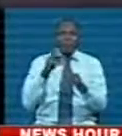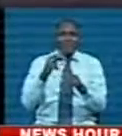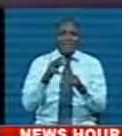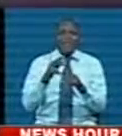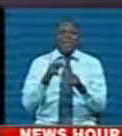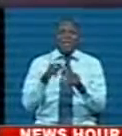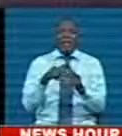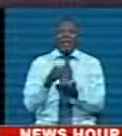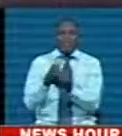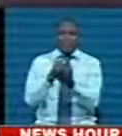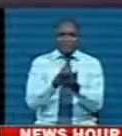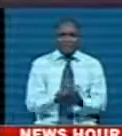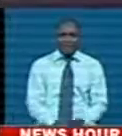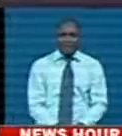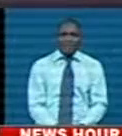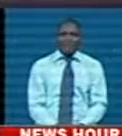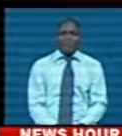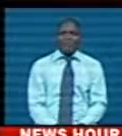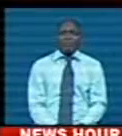reveals, it has been very challenging for some.